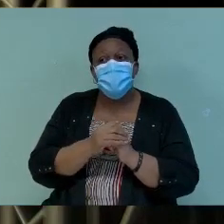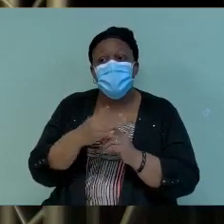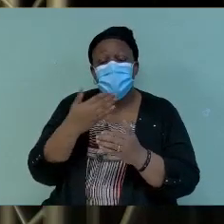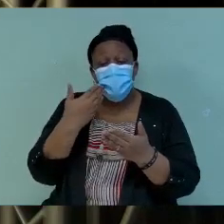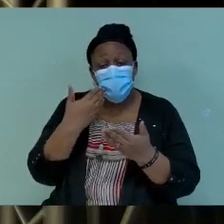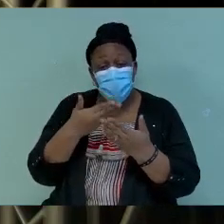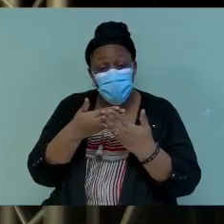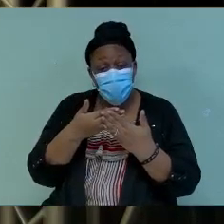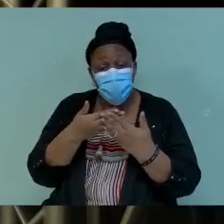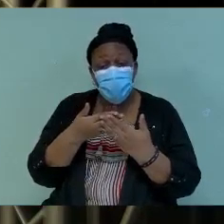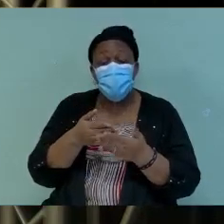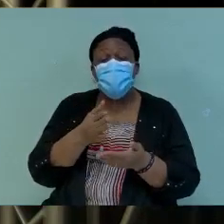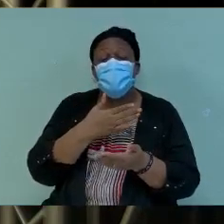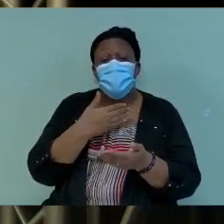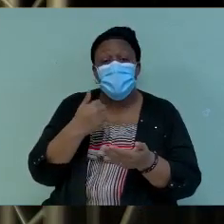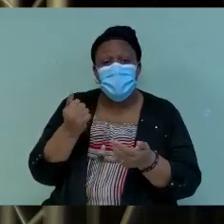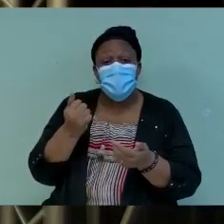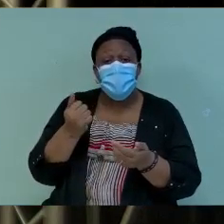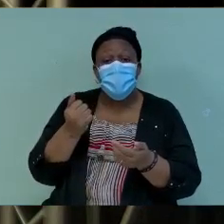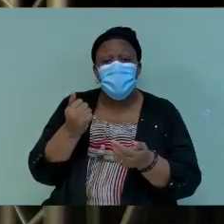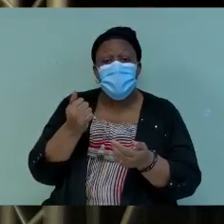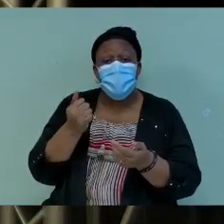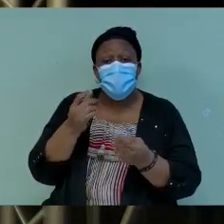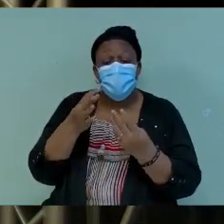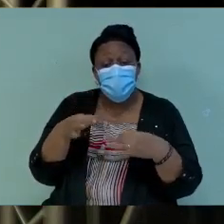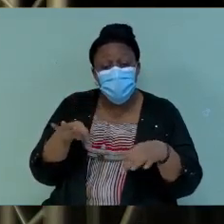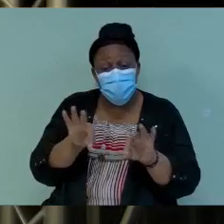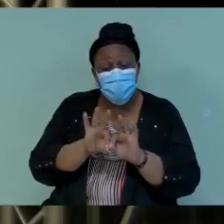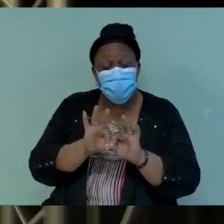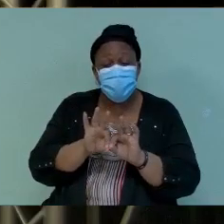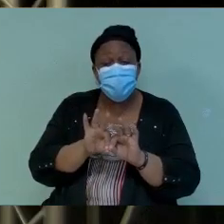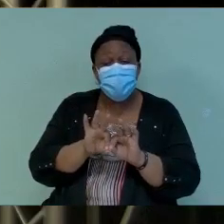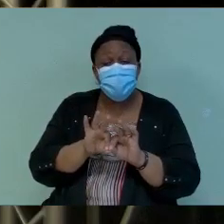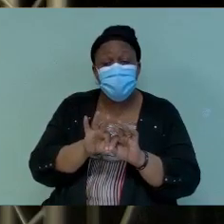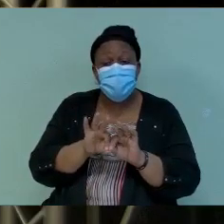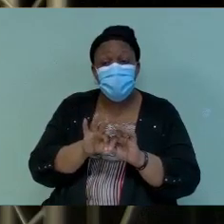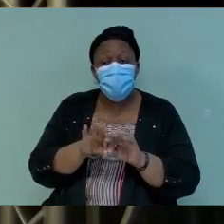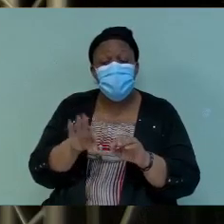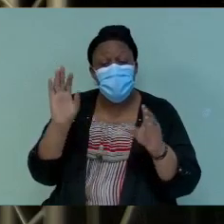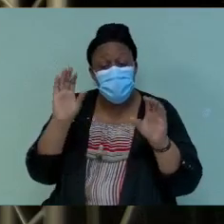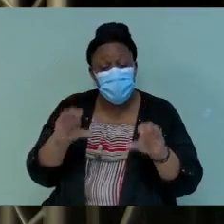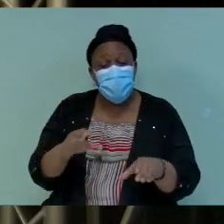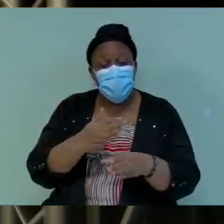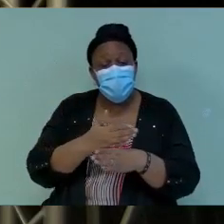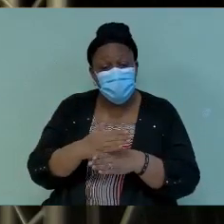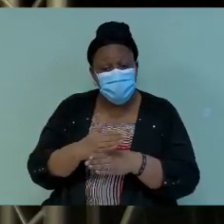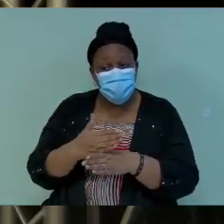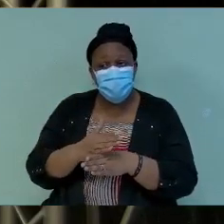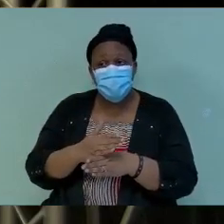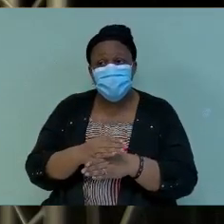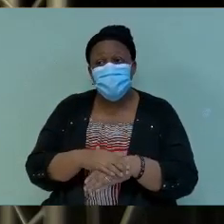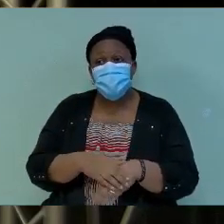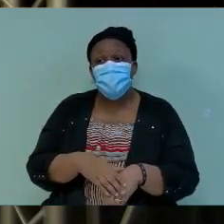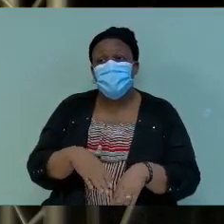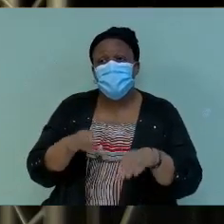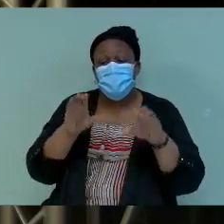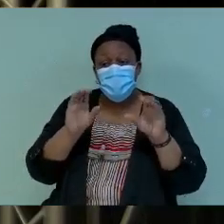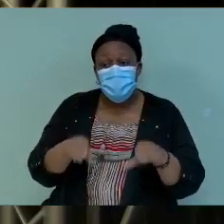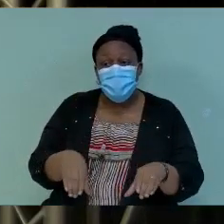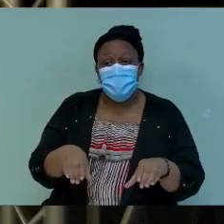information. All of these articles and more can be found on the St. Kitts Mental